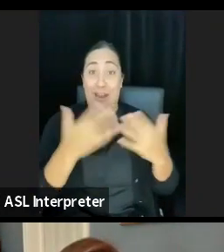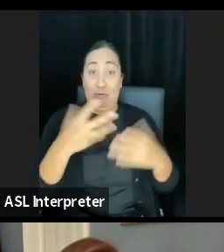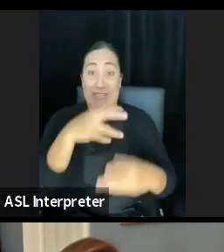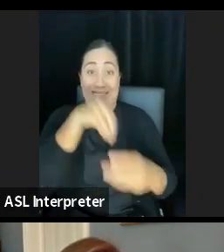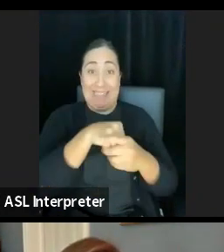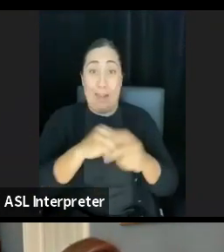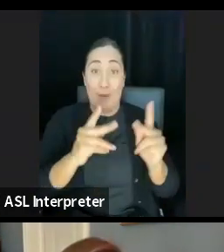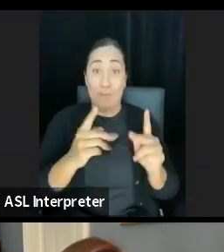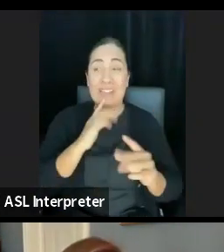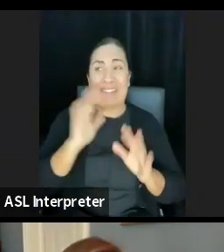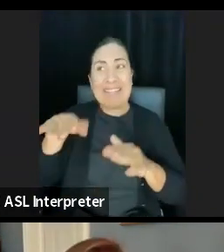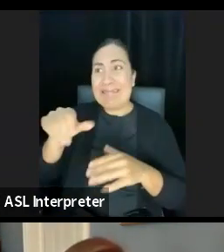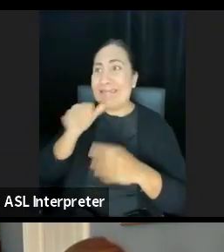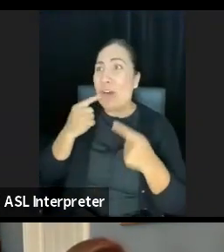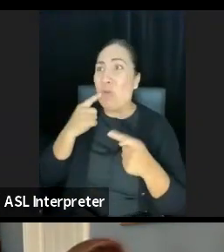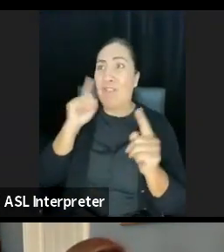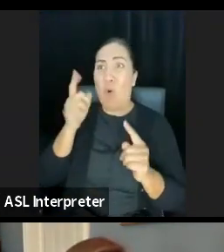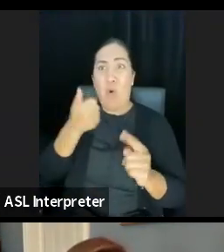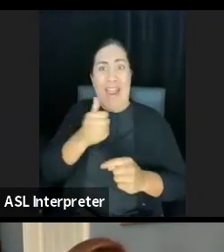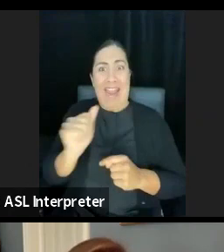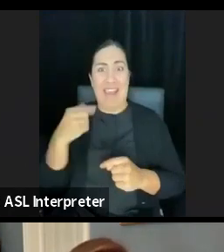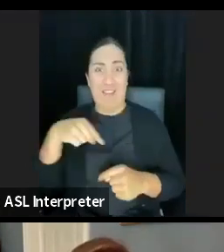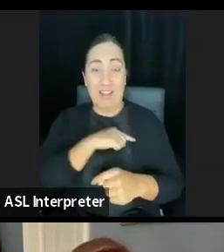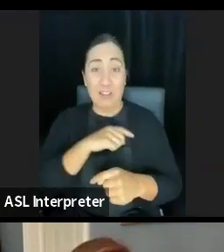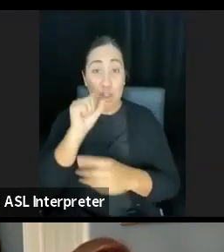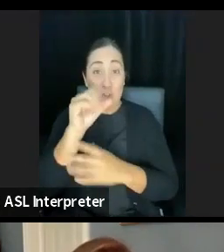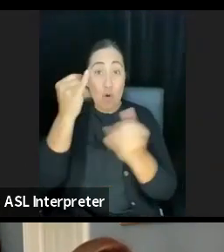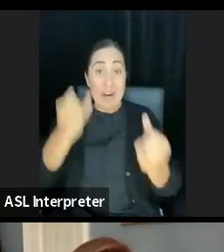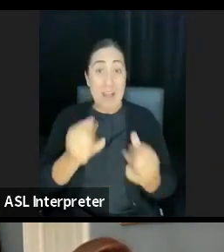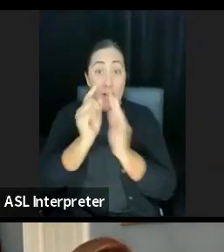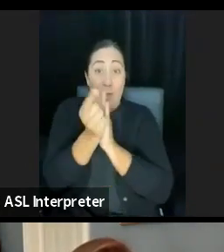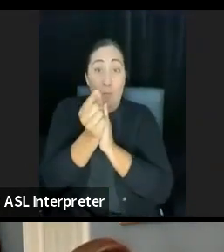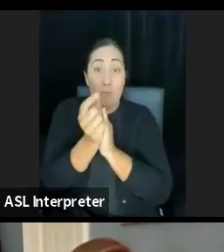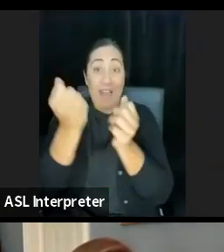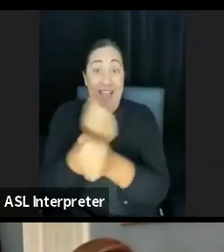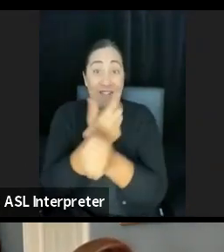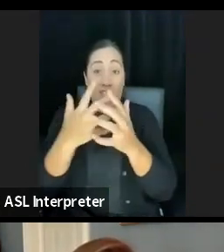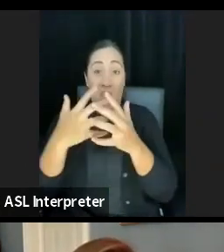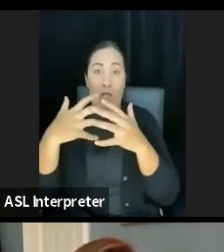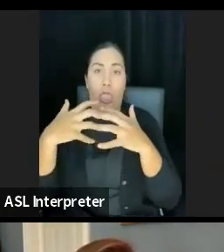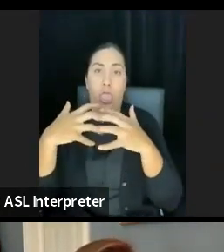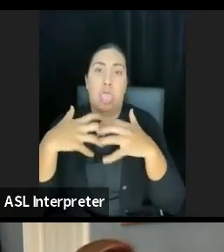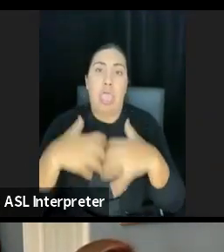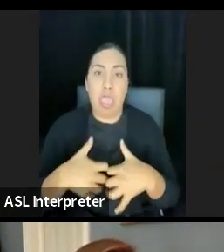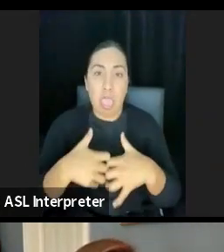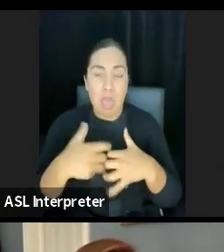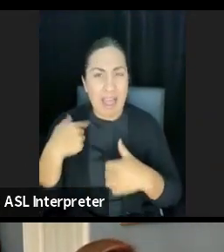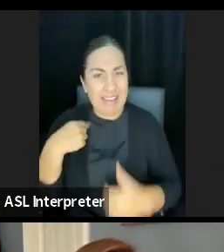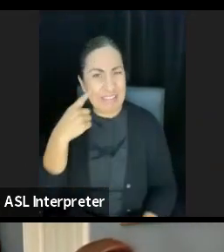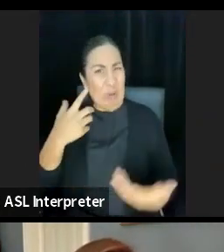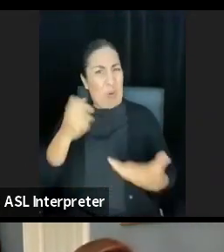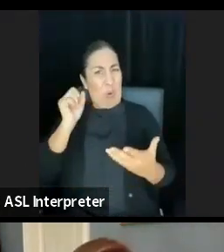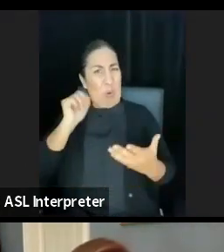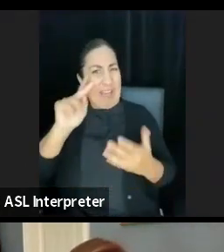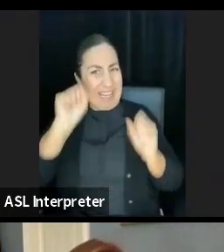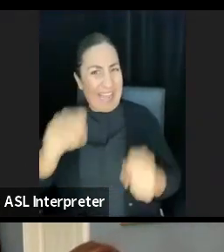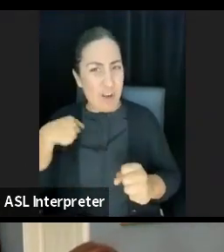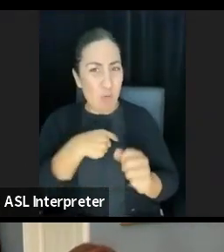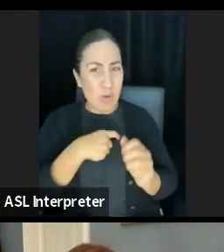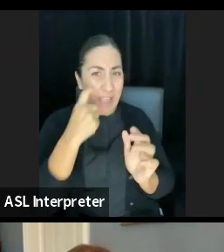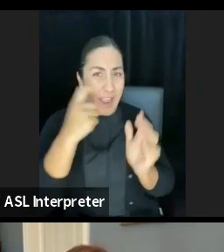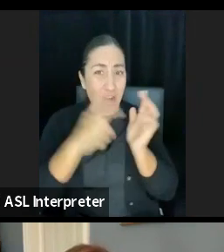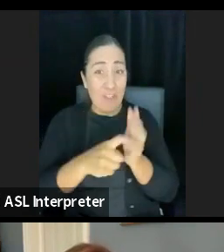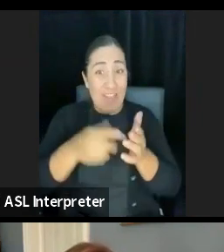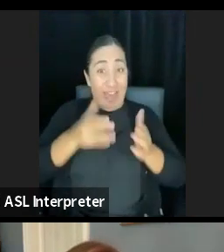work for any of us. So in this moment of everything breaking, I go, okay, can we acknowledge that the way we were doing